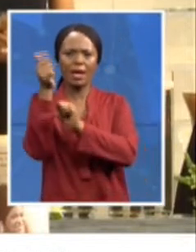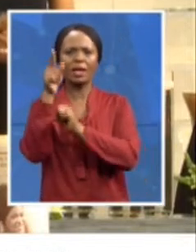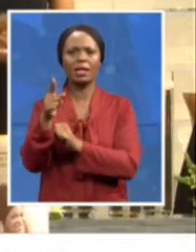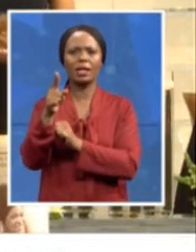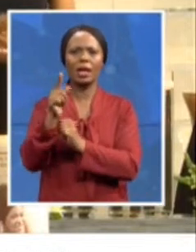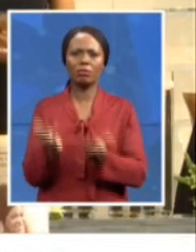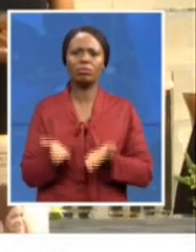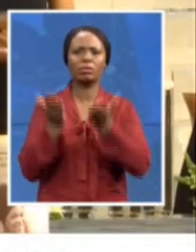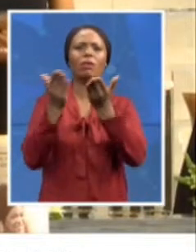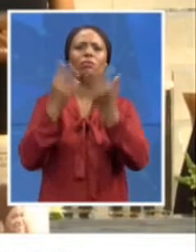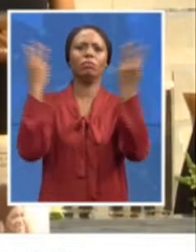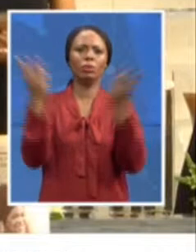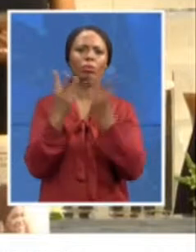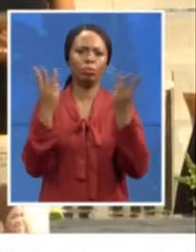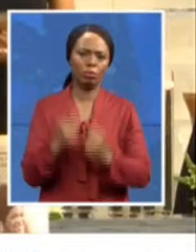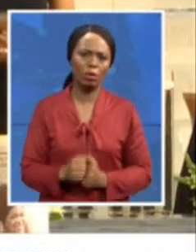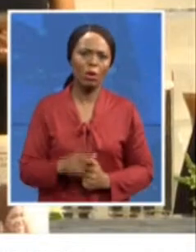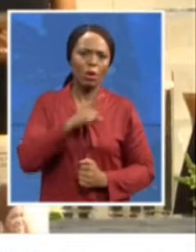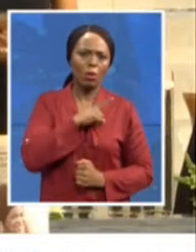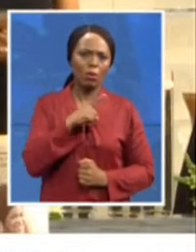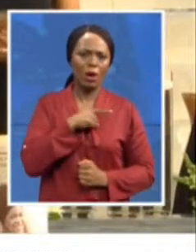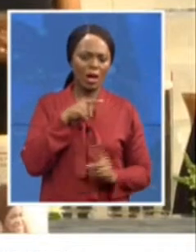polished, unyielding standards.